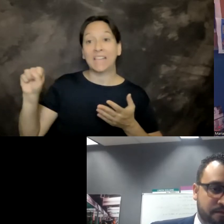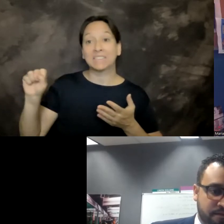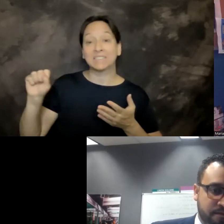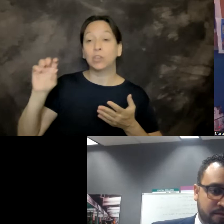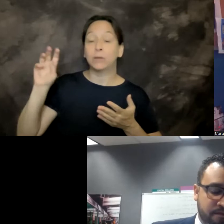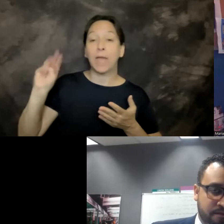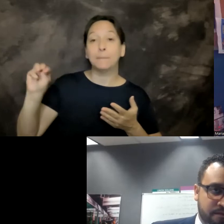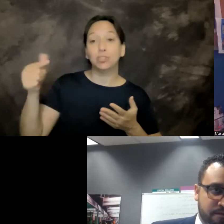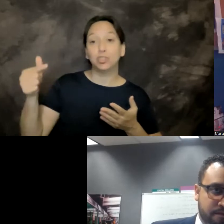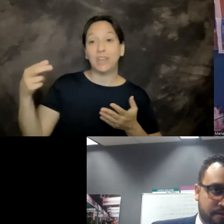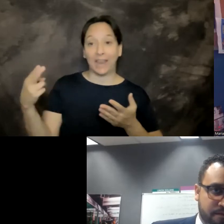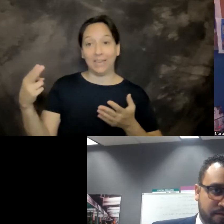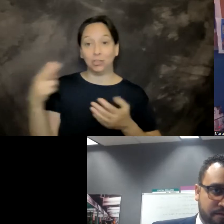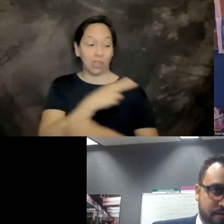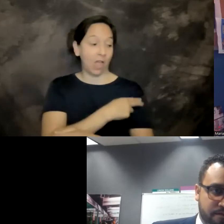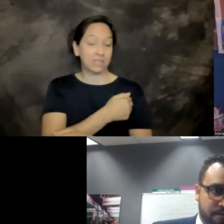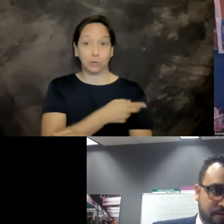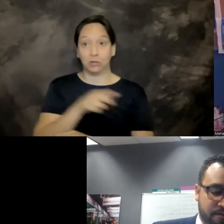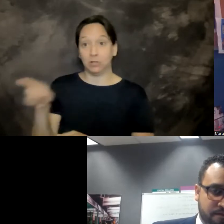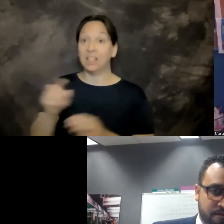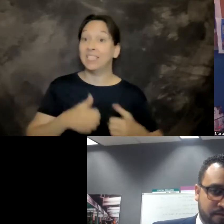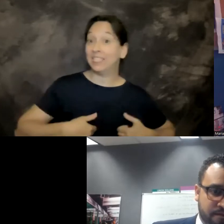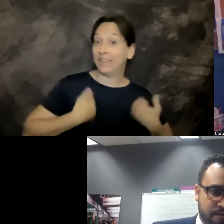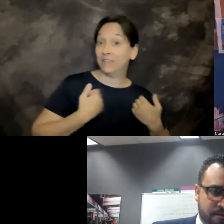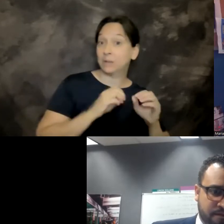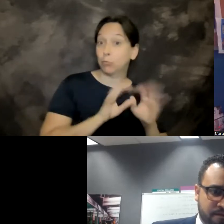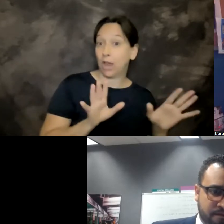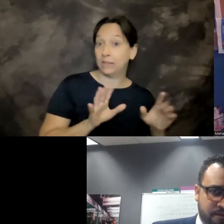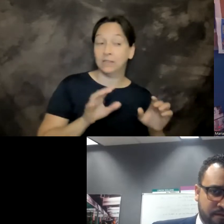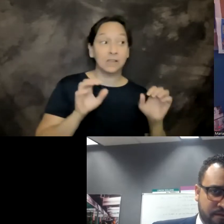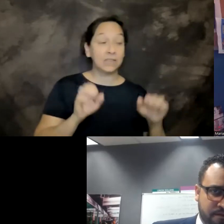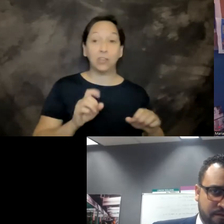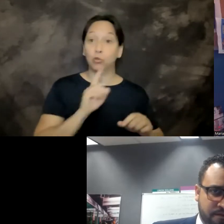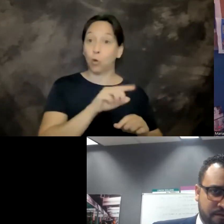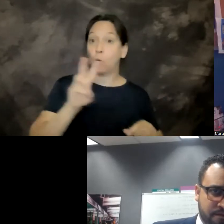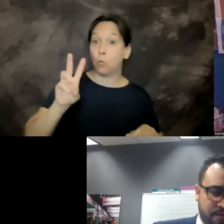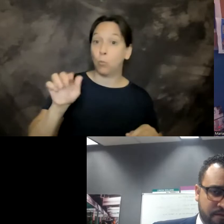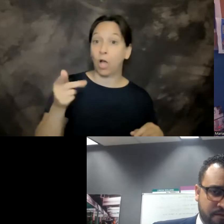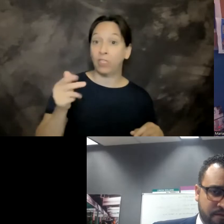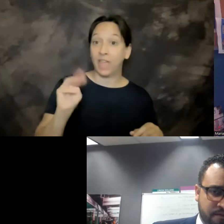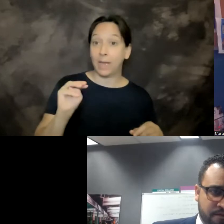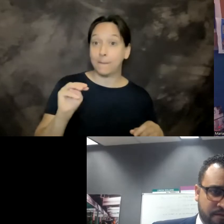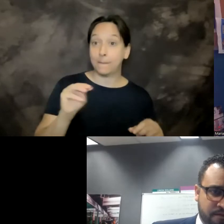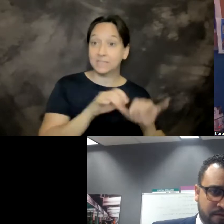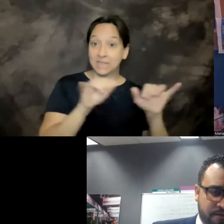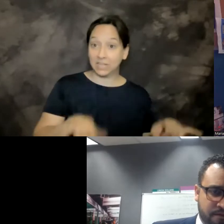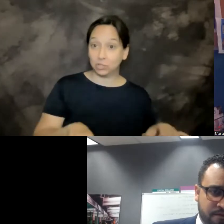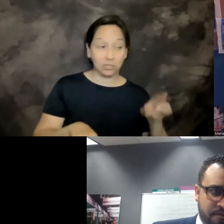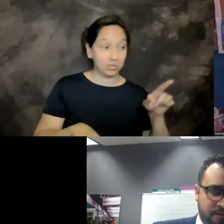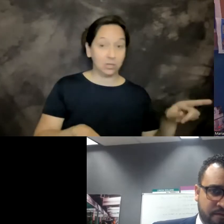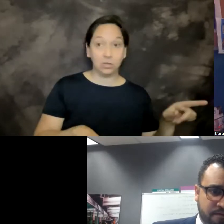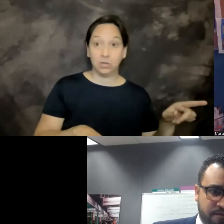can she go to the Waltham station, get on the commuter rail, and go in for